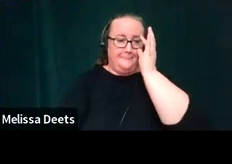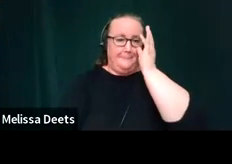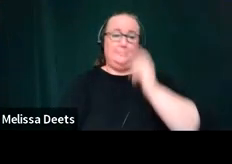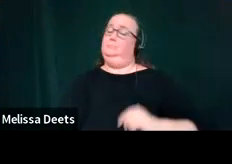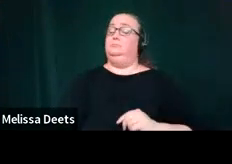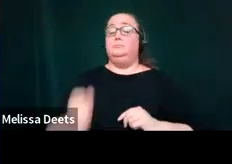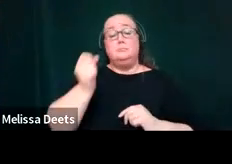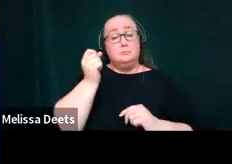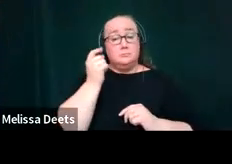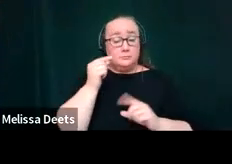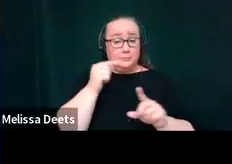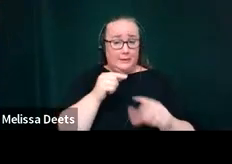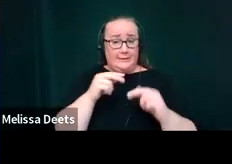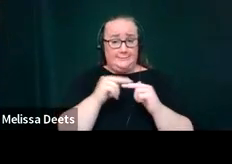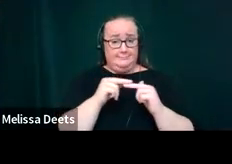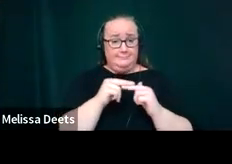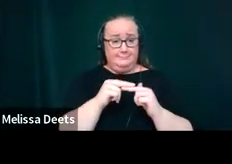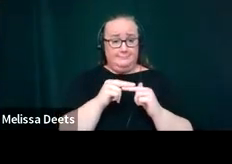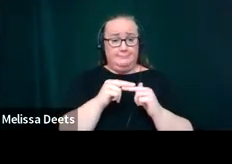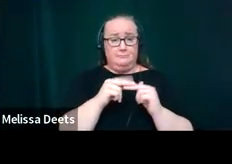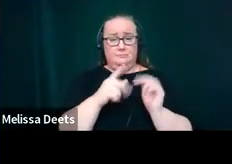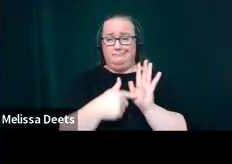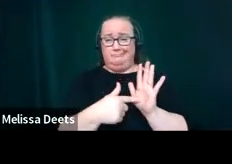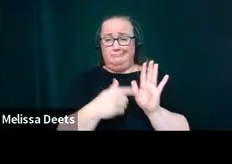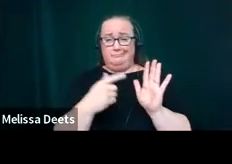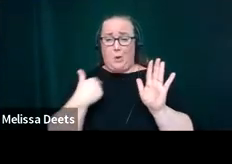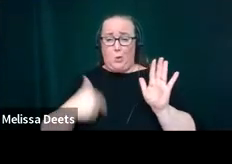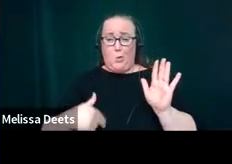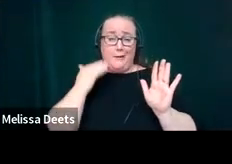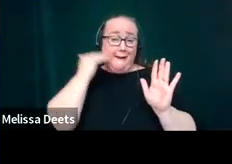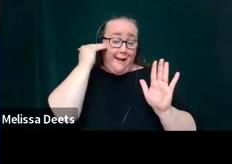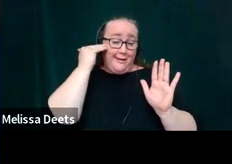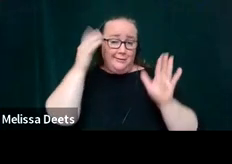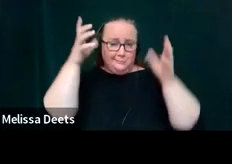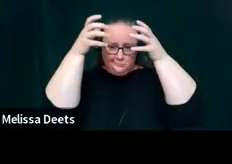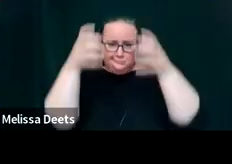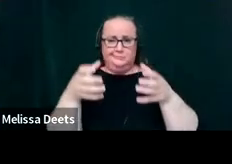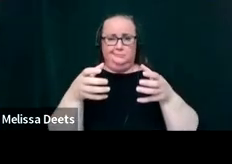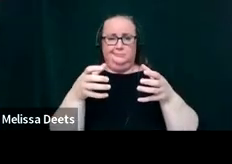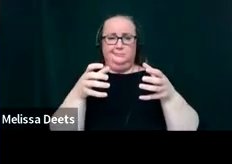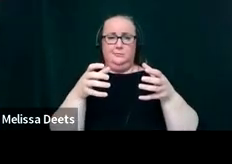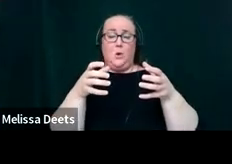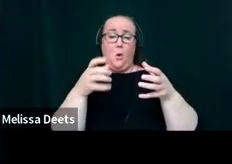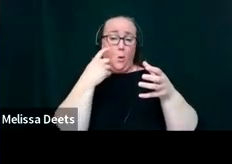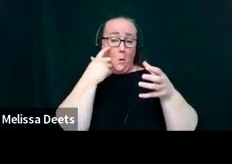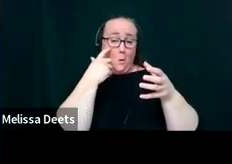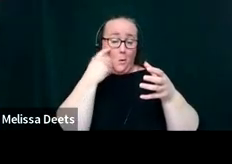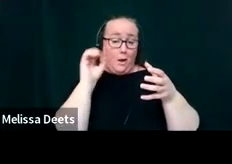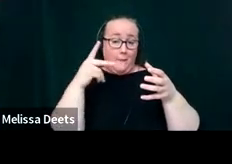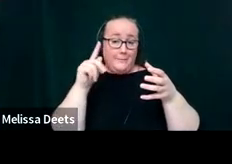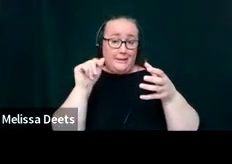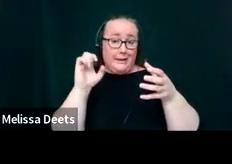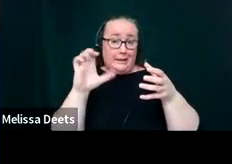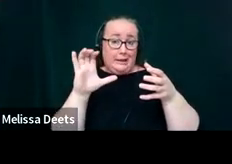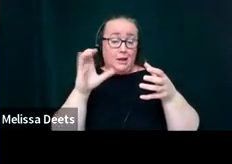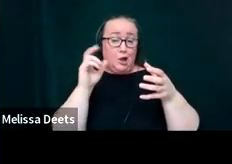This slide shows the rendering of human head and the connection of optic nerve from the eye to the brain. And